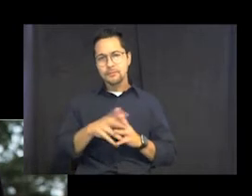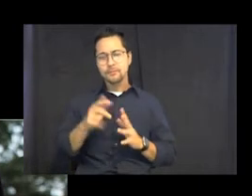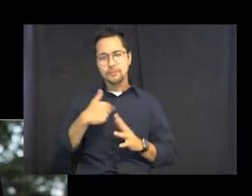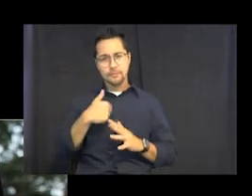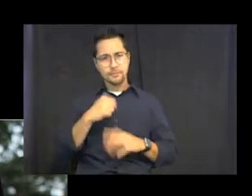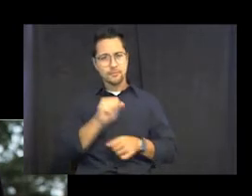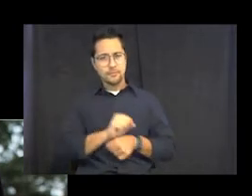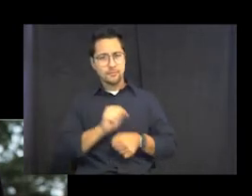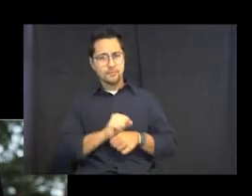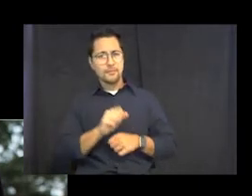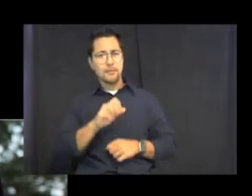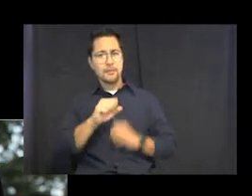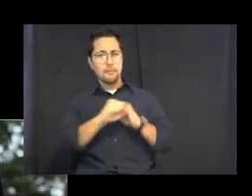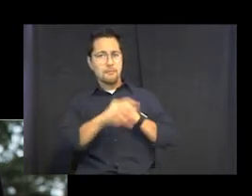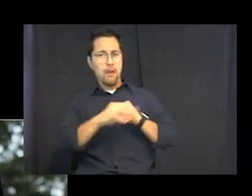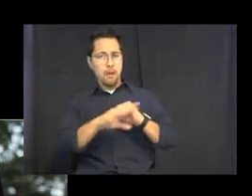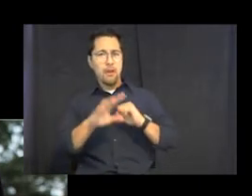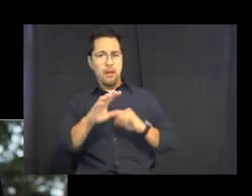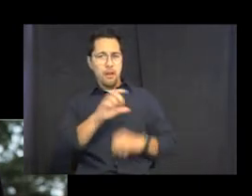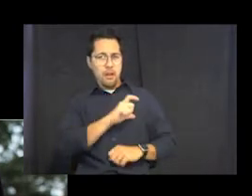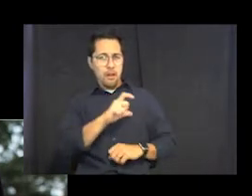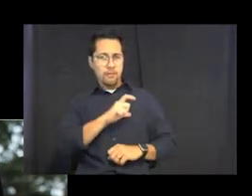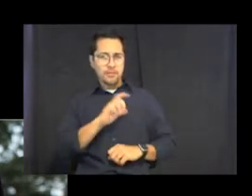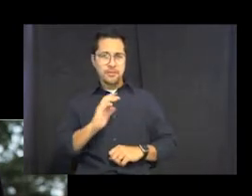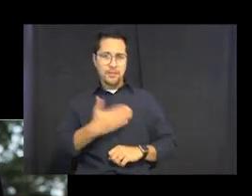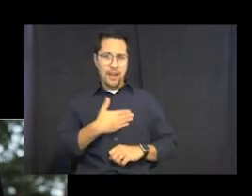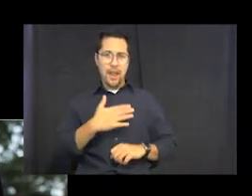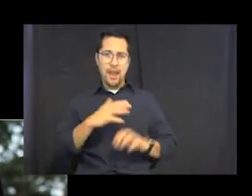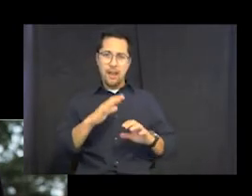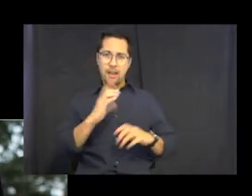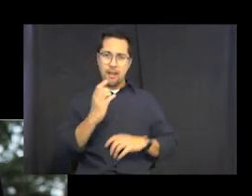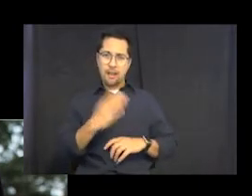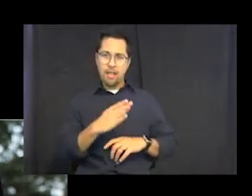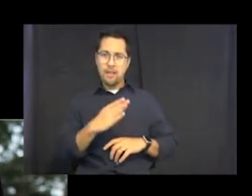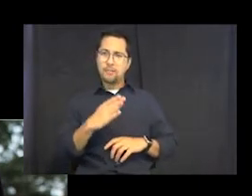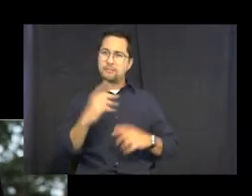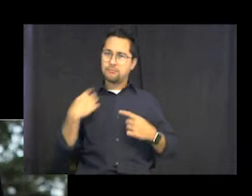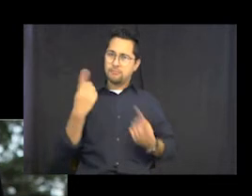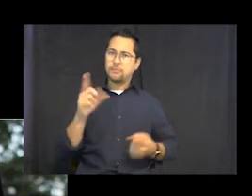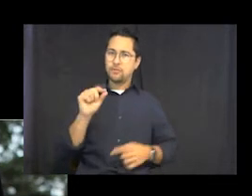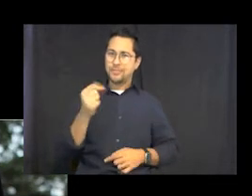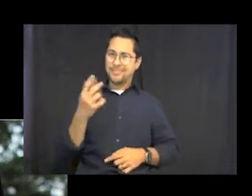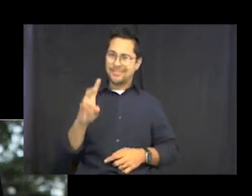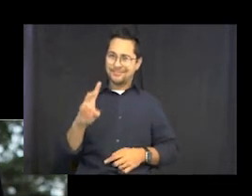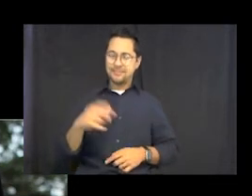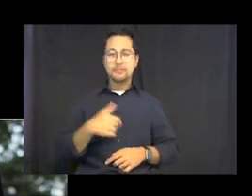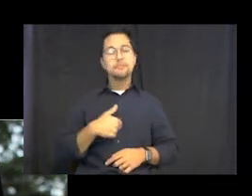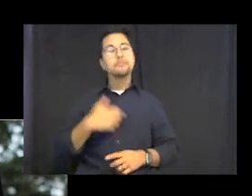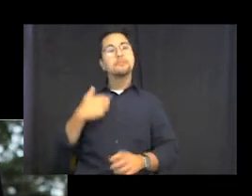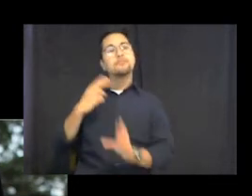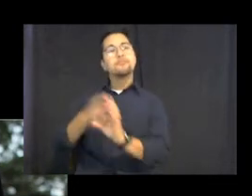marketing officer in art club since 2017. I joined